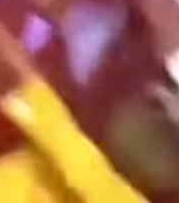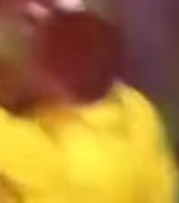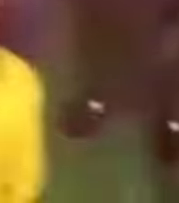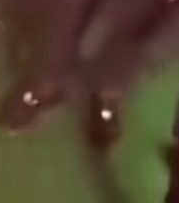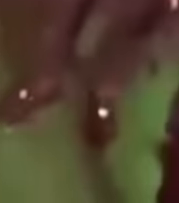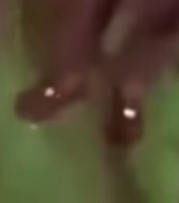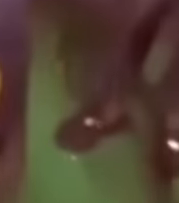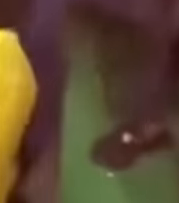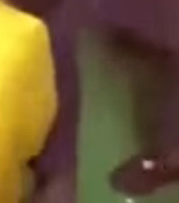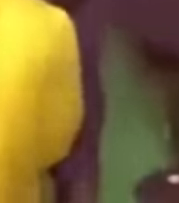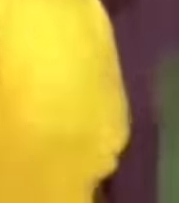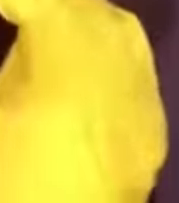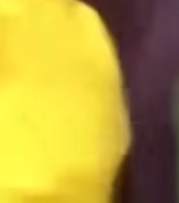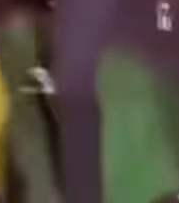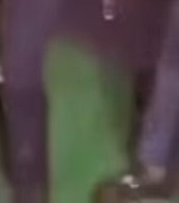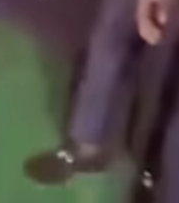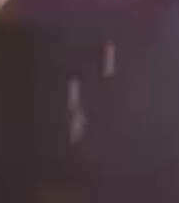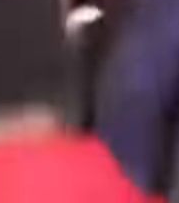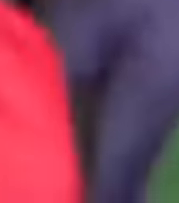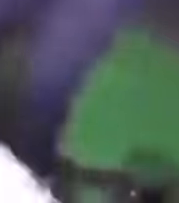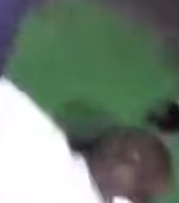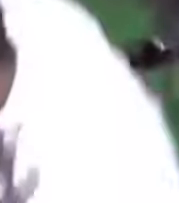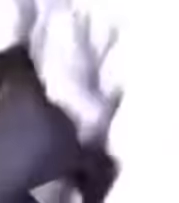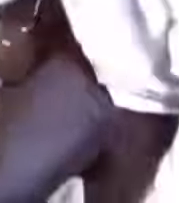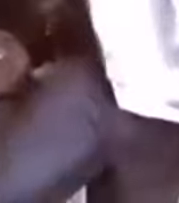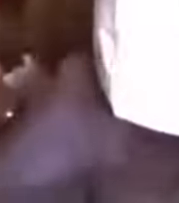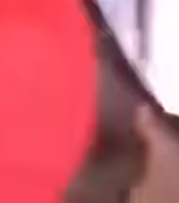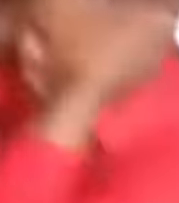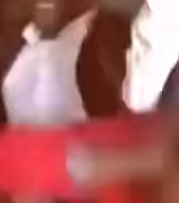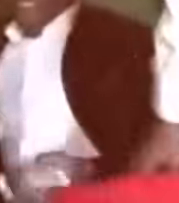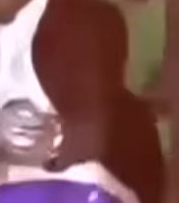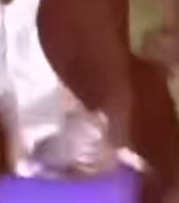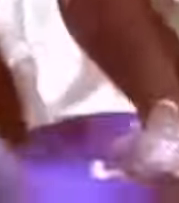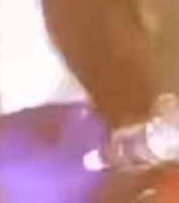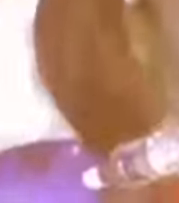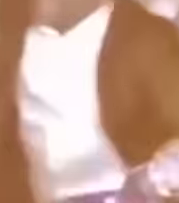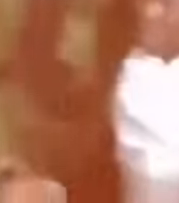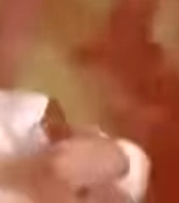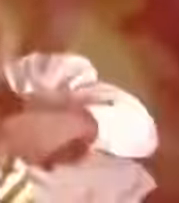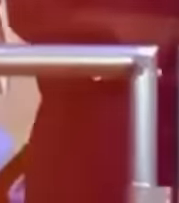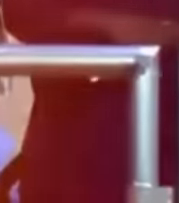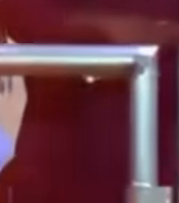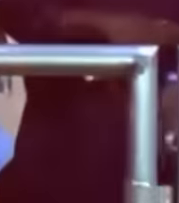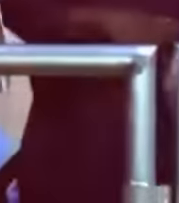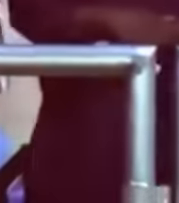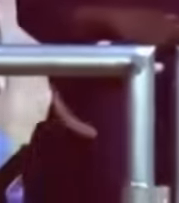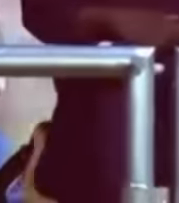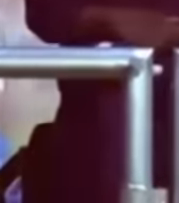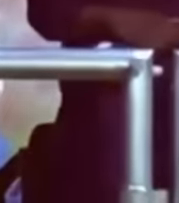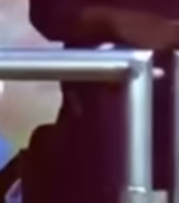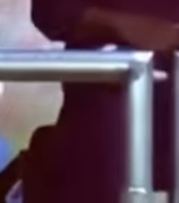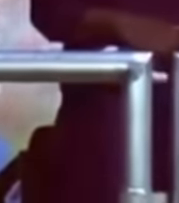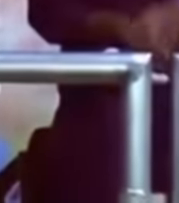Any man who took your name to any quarter, to any altar, to any shrine,